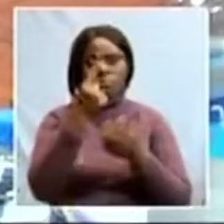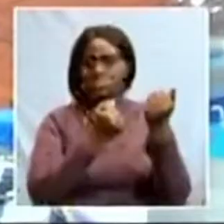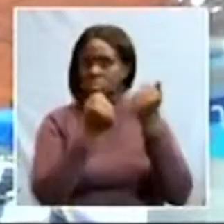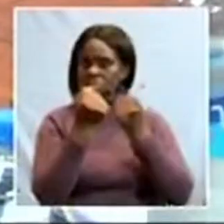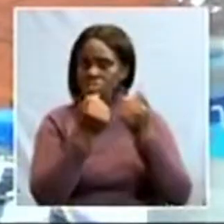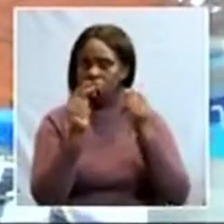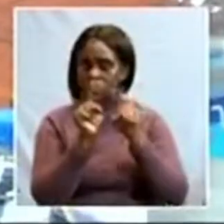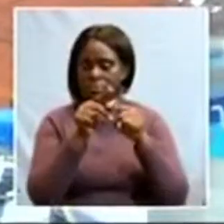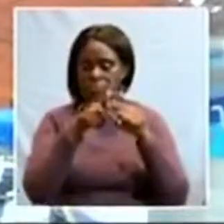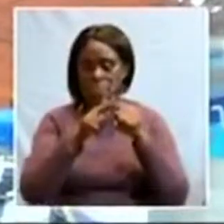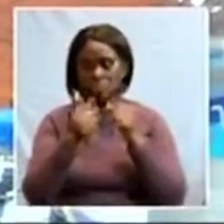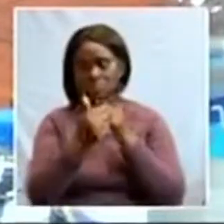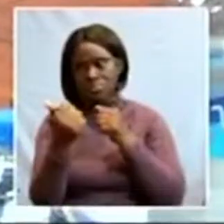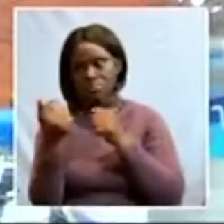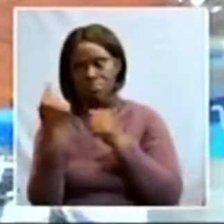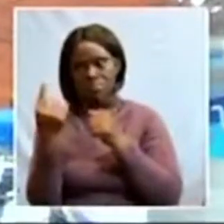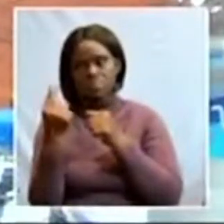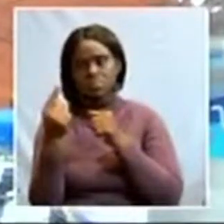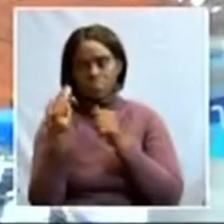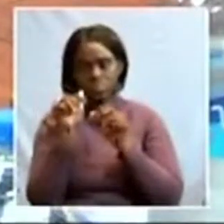vehicle and repair another one